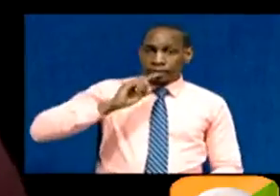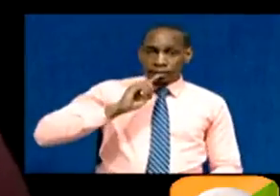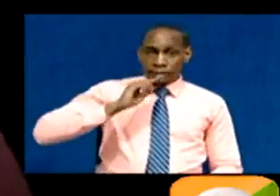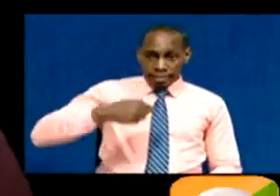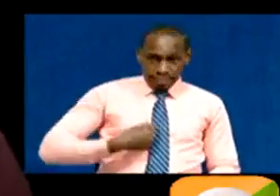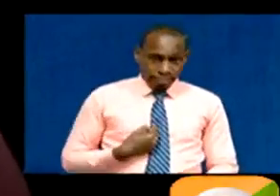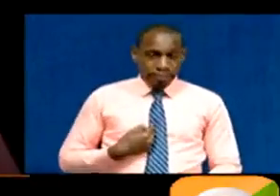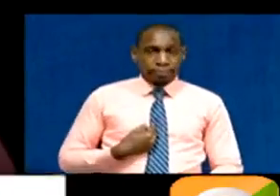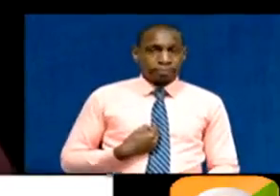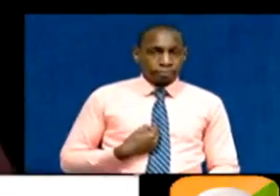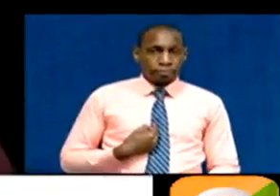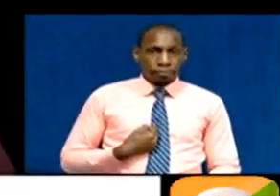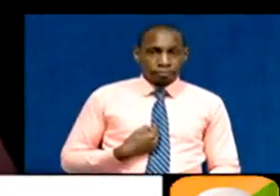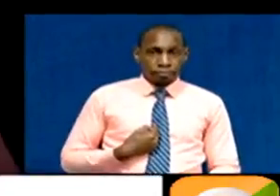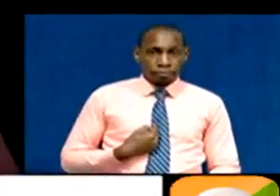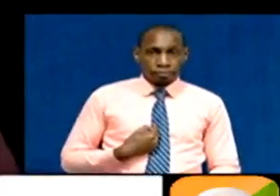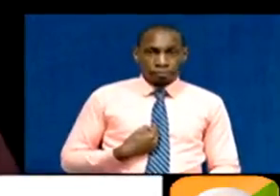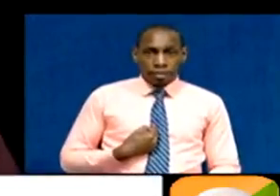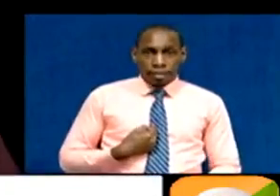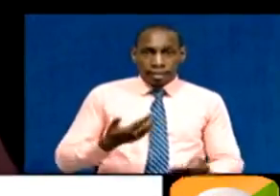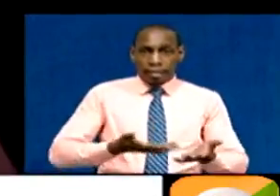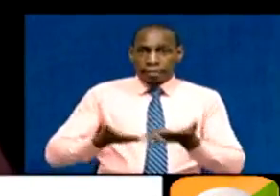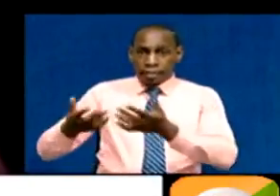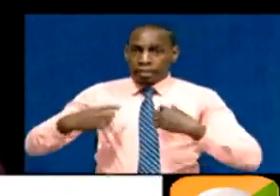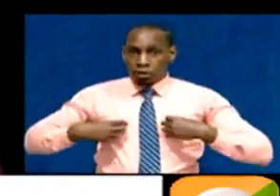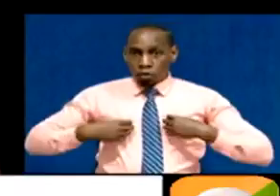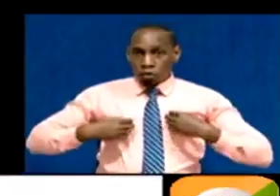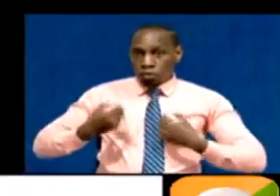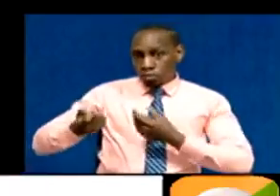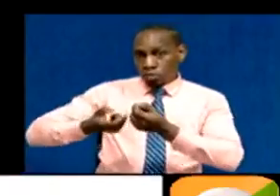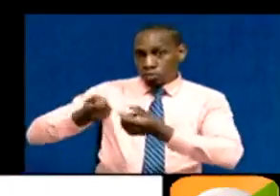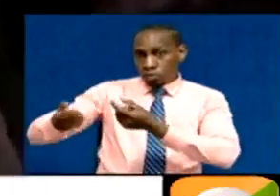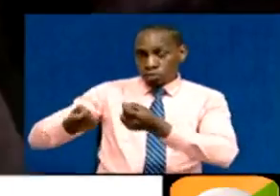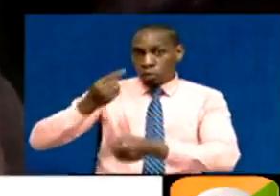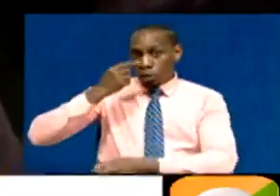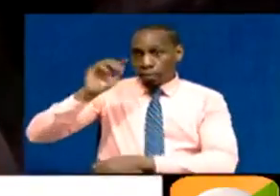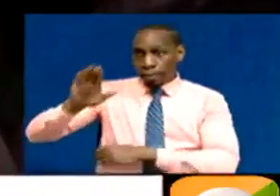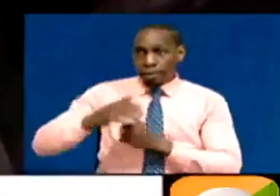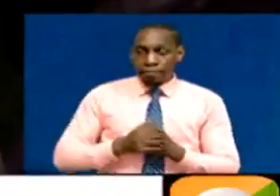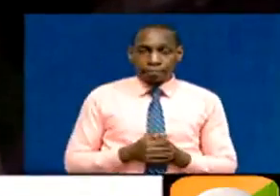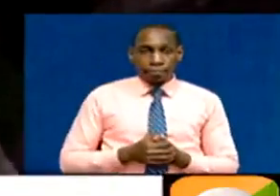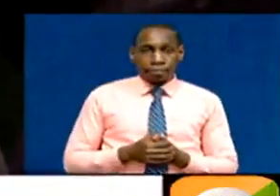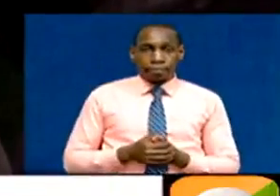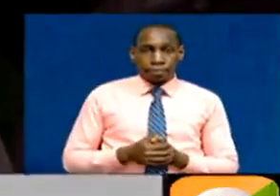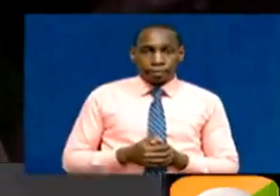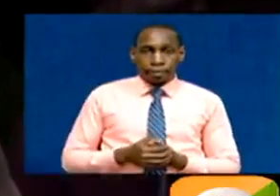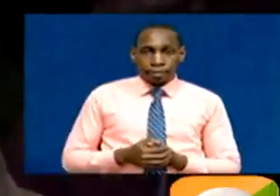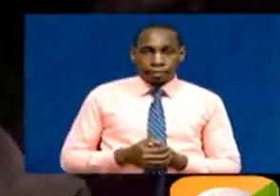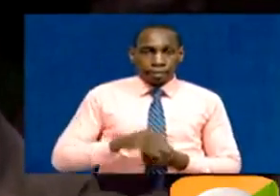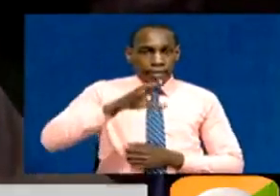Akaniambia alikuwa analeta nguo kidogo tu kwetu. Alikuta huyu na